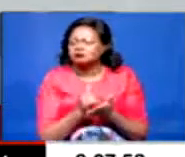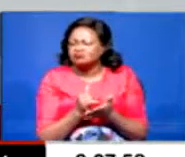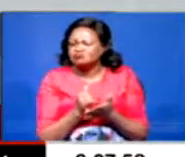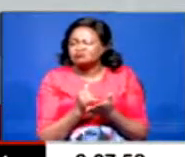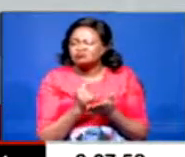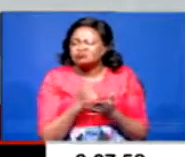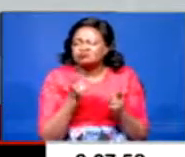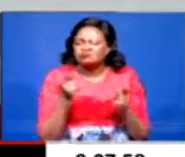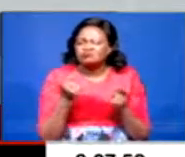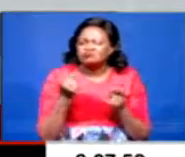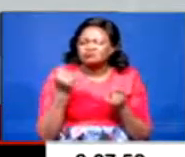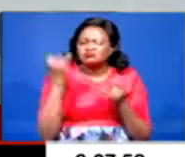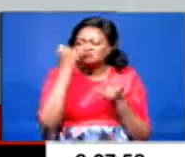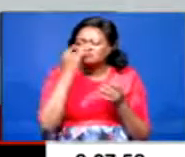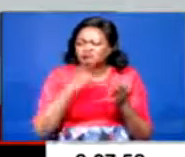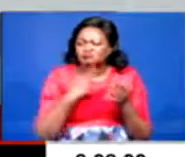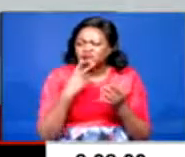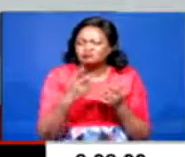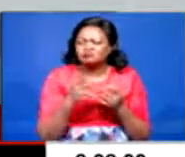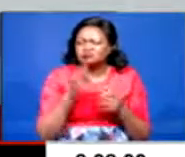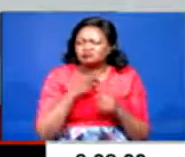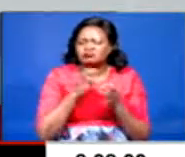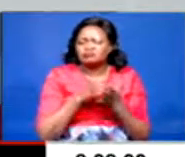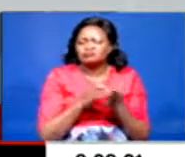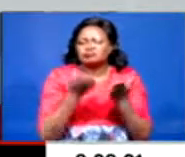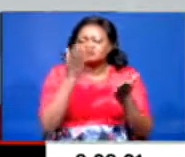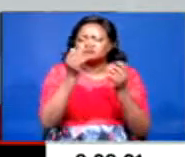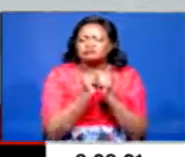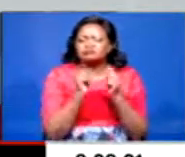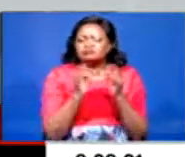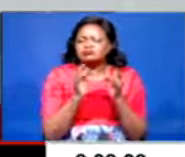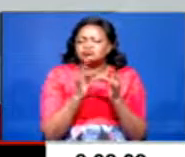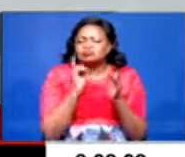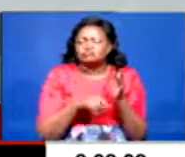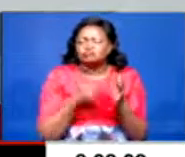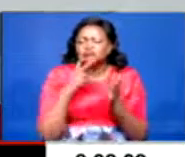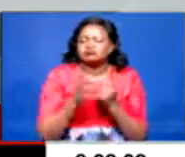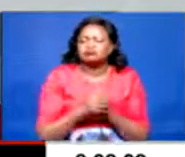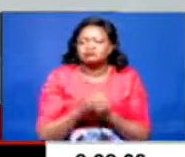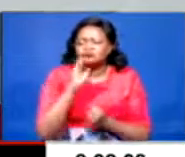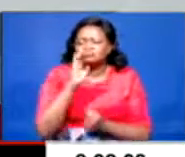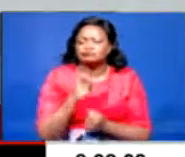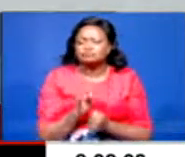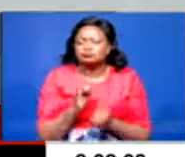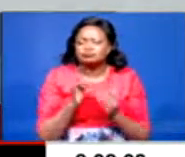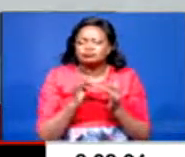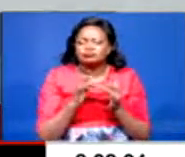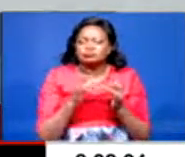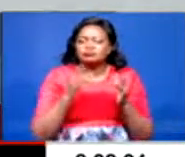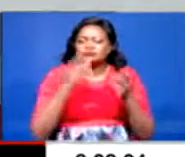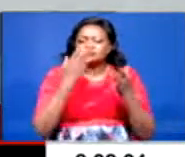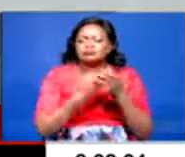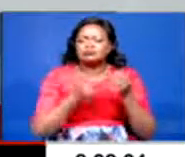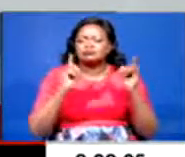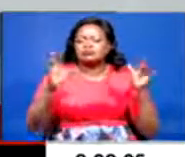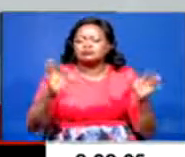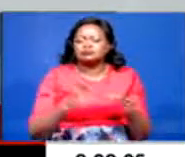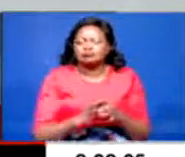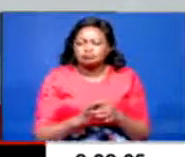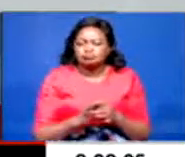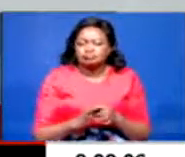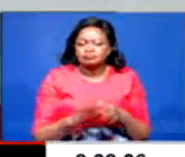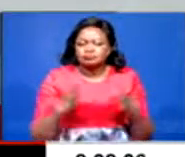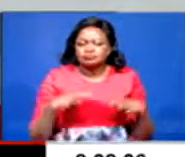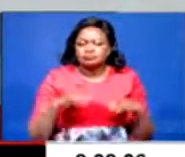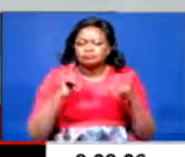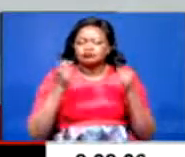at the polling station and compare with the image that you find on the IEBC portal. Those two then should marry. So the people need to